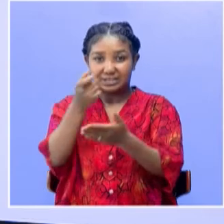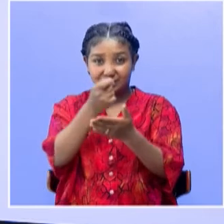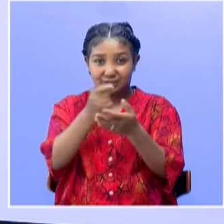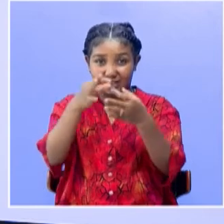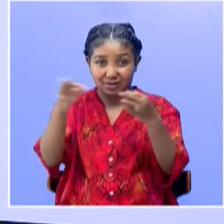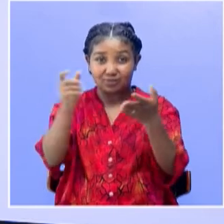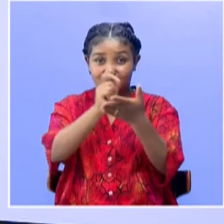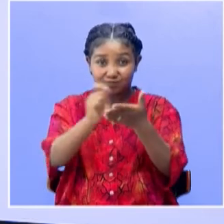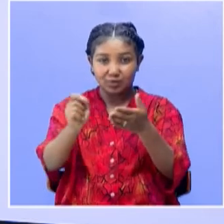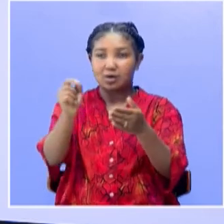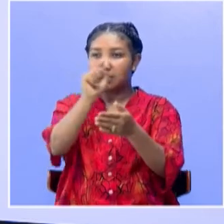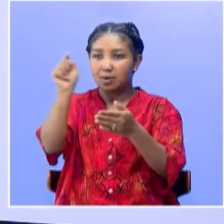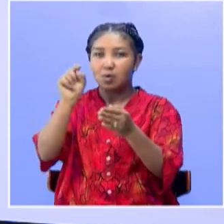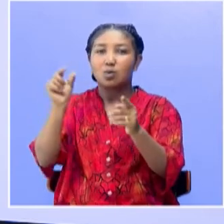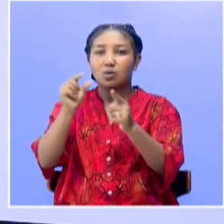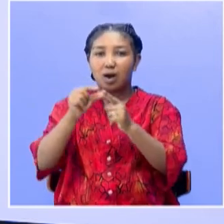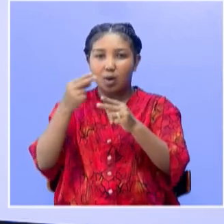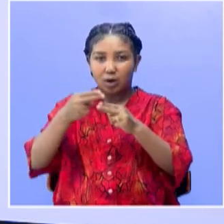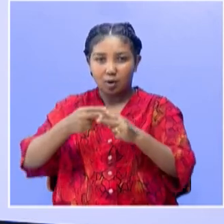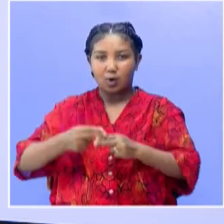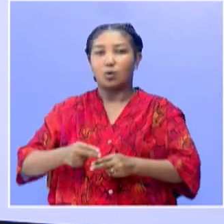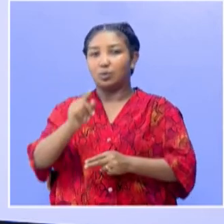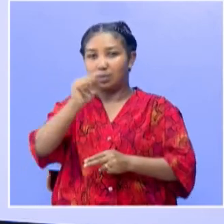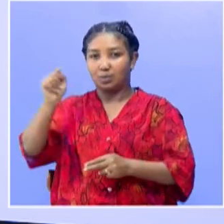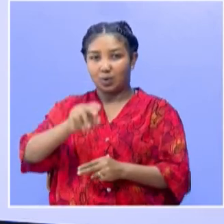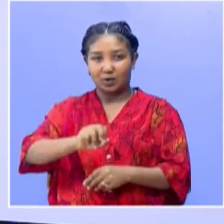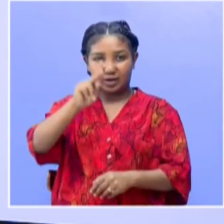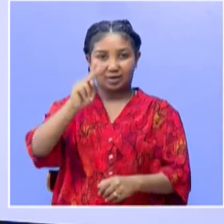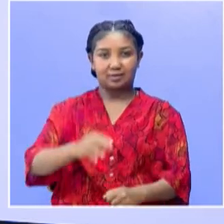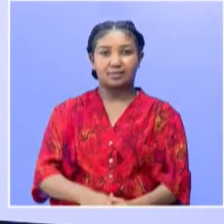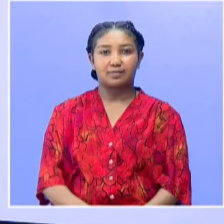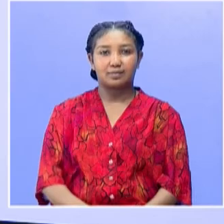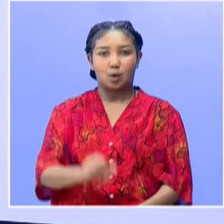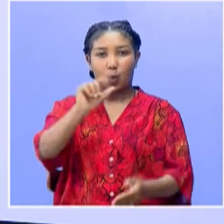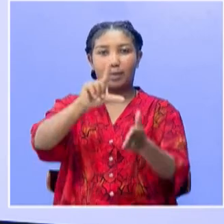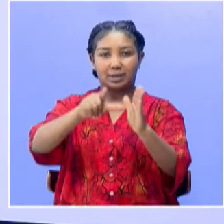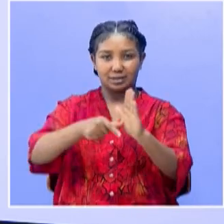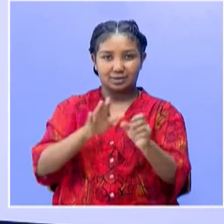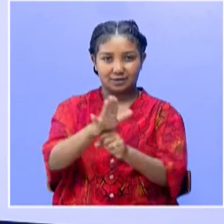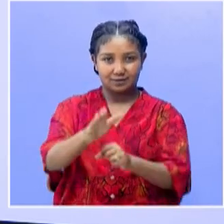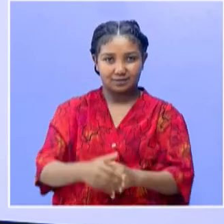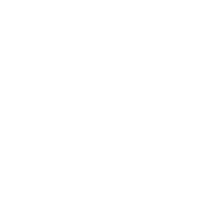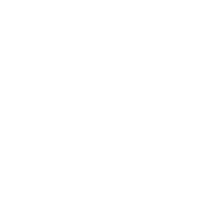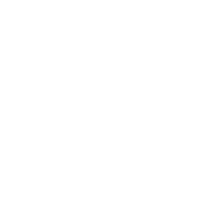and underline on the word which you believe is a noun, okay? Yeah, 1 minute is enough.